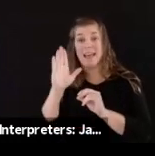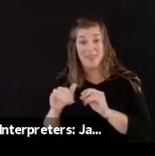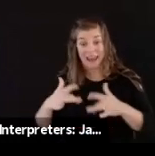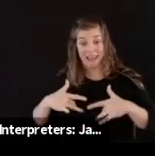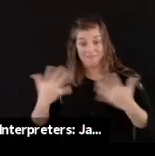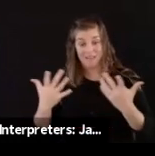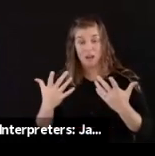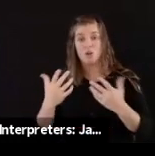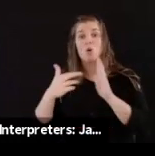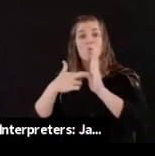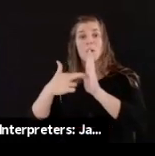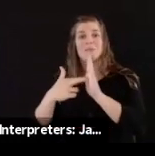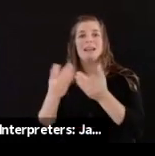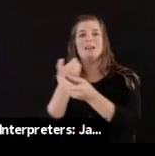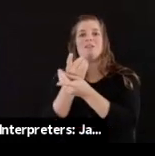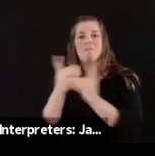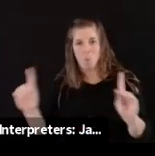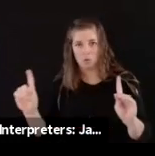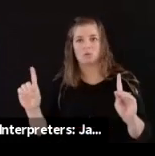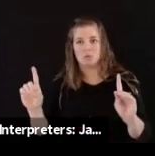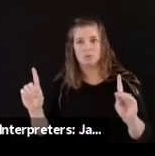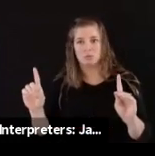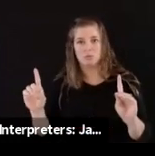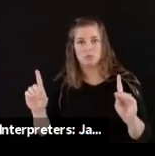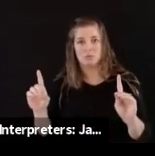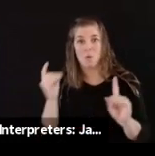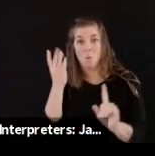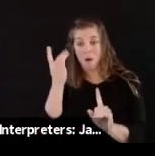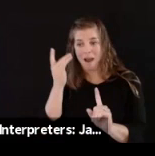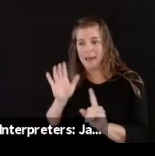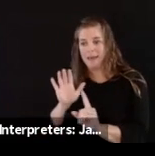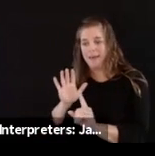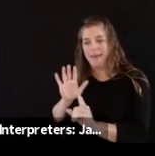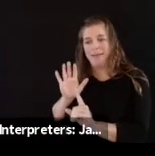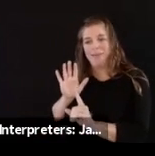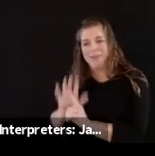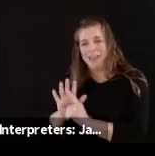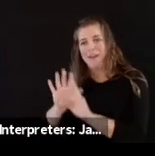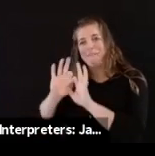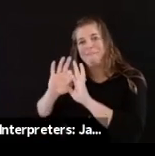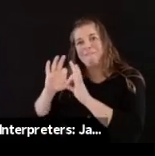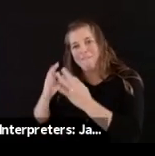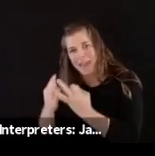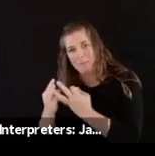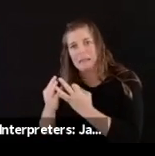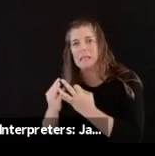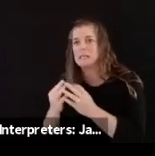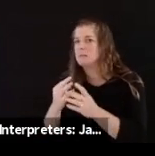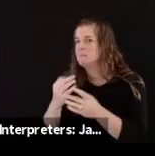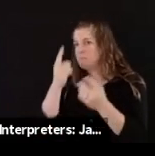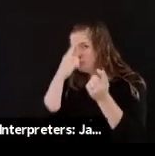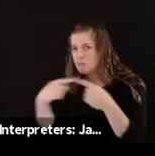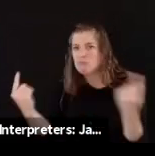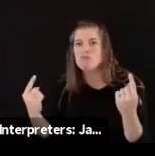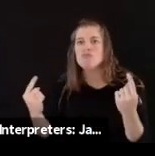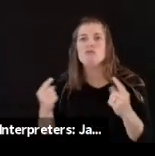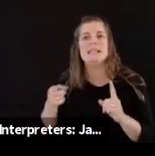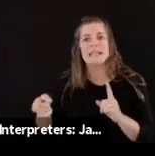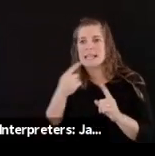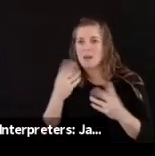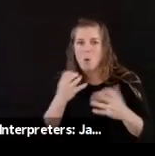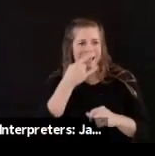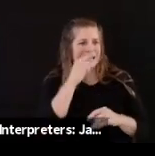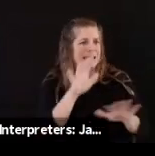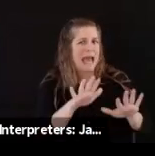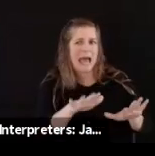Black children and their families, because their families had grown up under apartheid and they knew how dangerous it was to speak out. They wanted their kids to lay low and